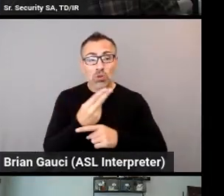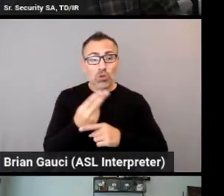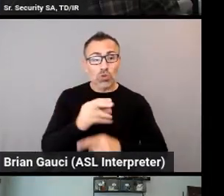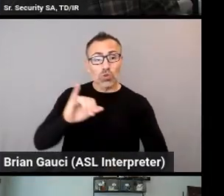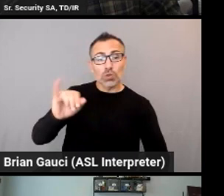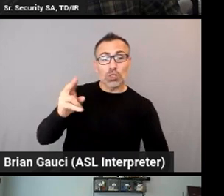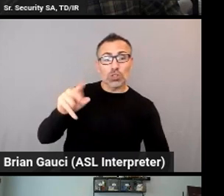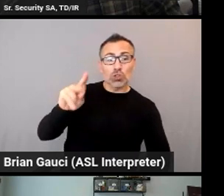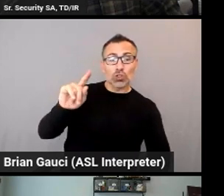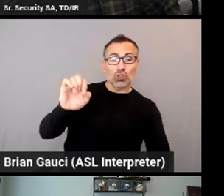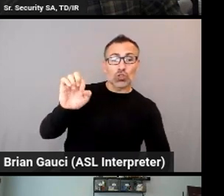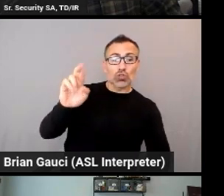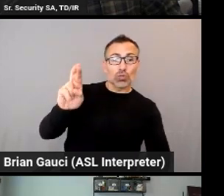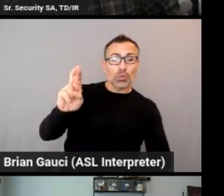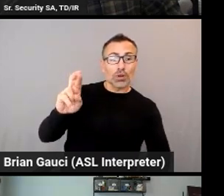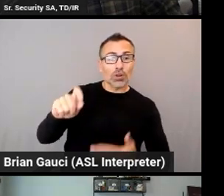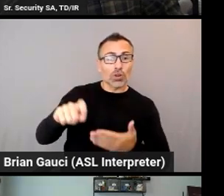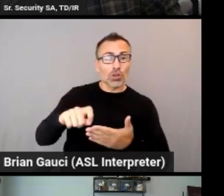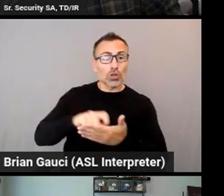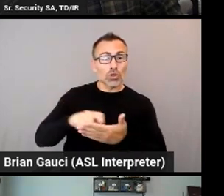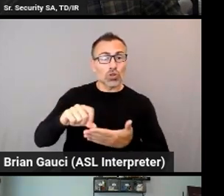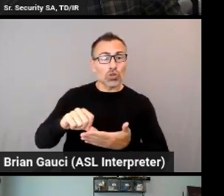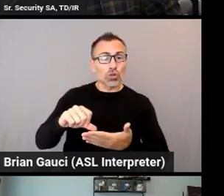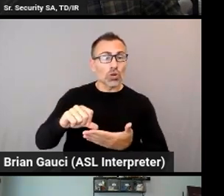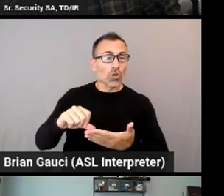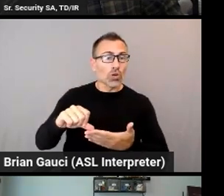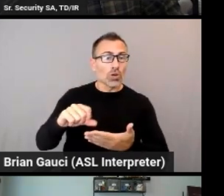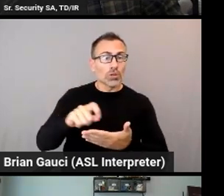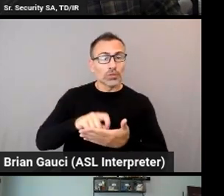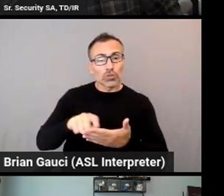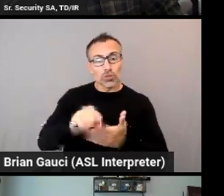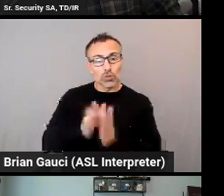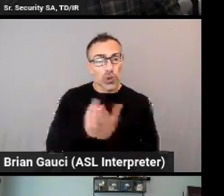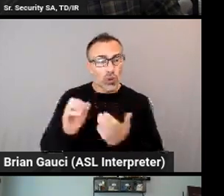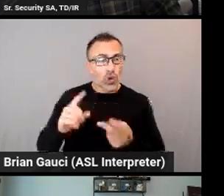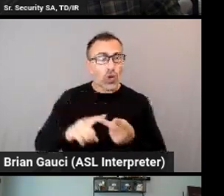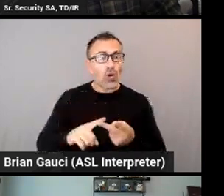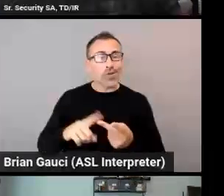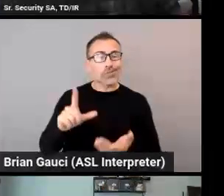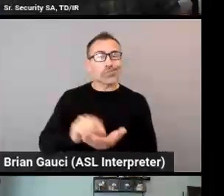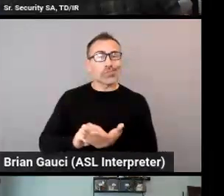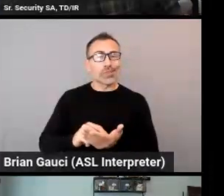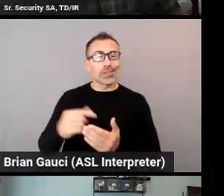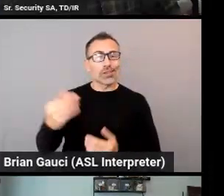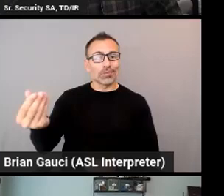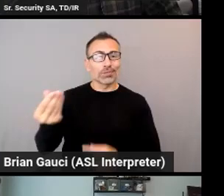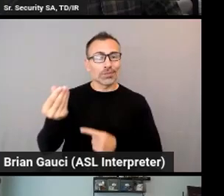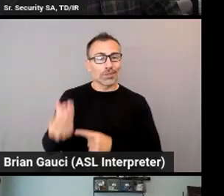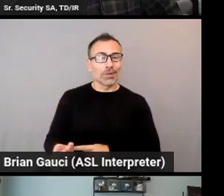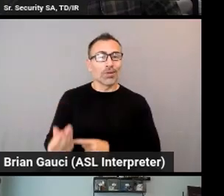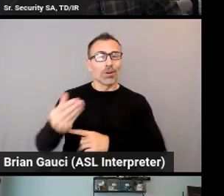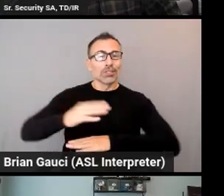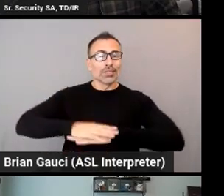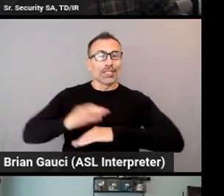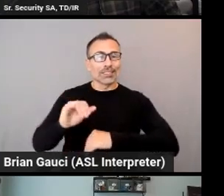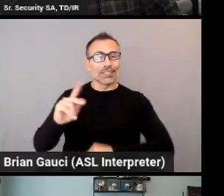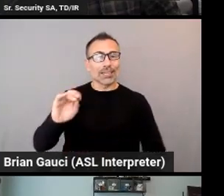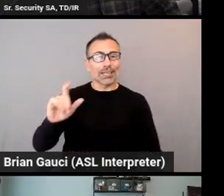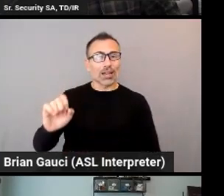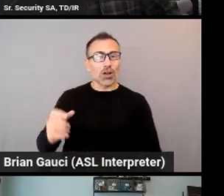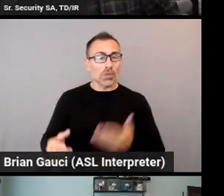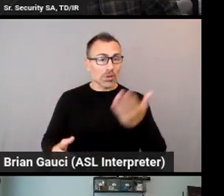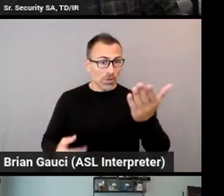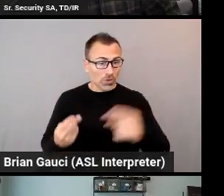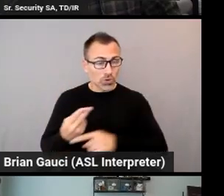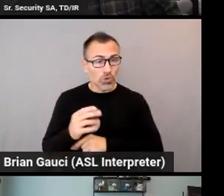might do, or you've got that printed out on your desk, like potentially Kyle might be doing. So. Or shameless plug,